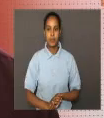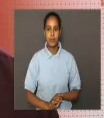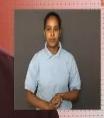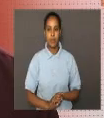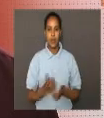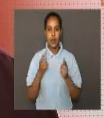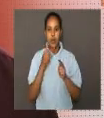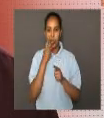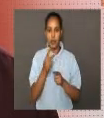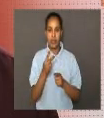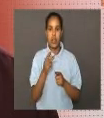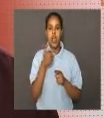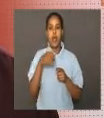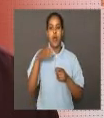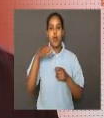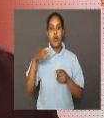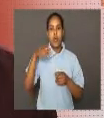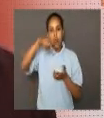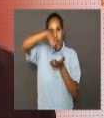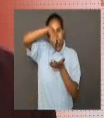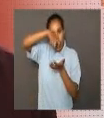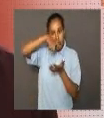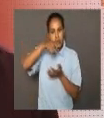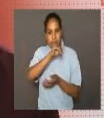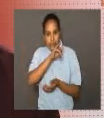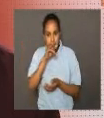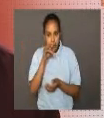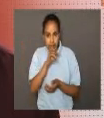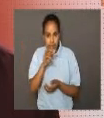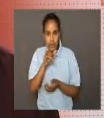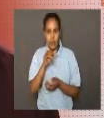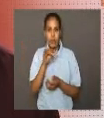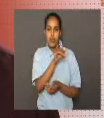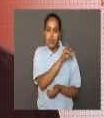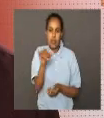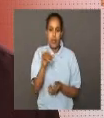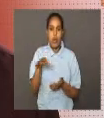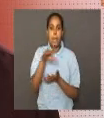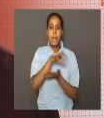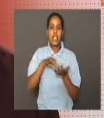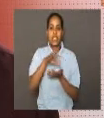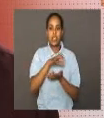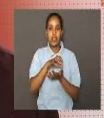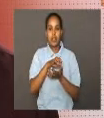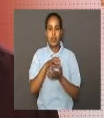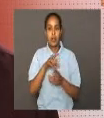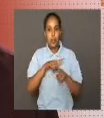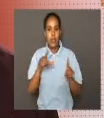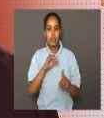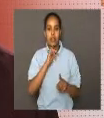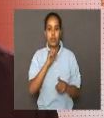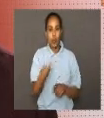When you look at a colloid, it might seem like it is a uniform mixture, but it is